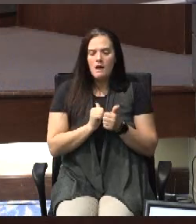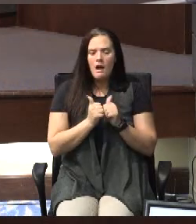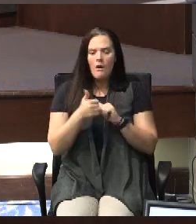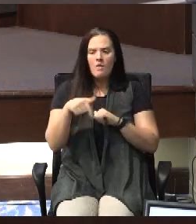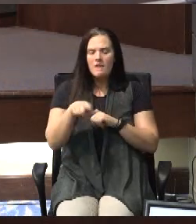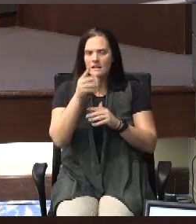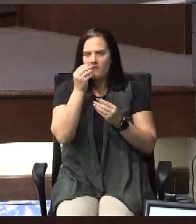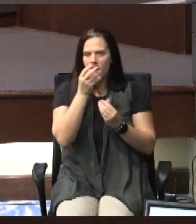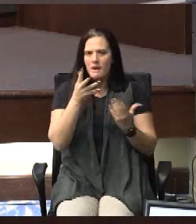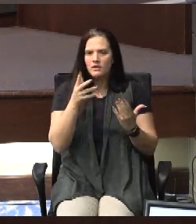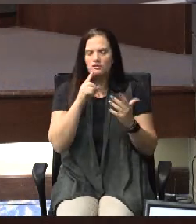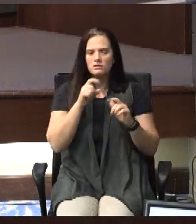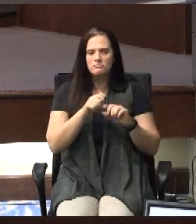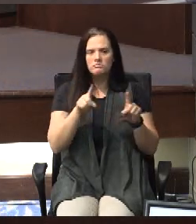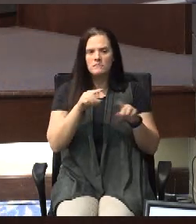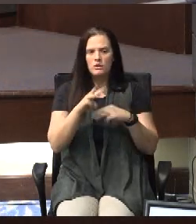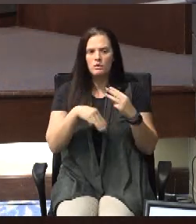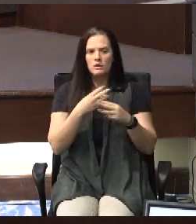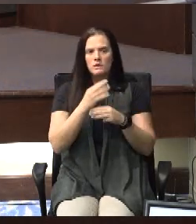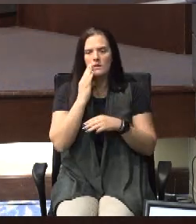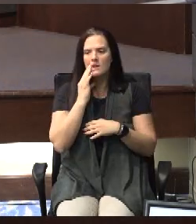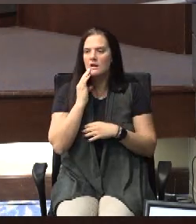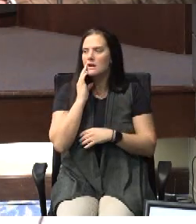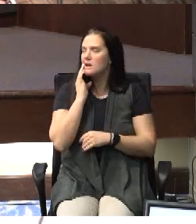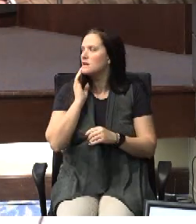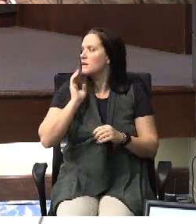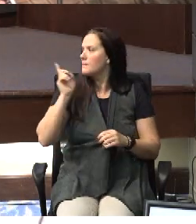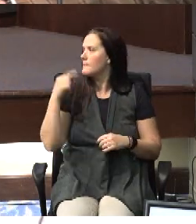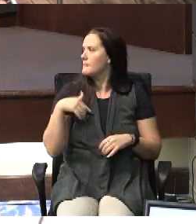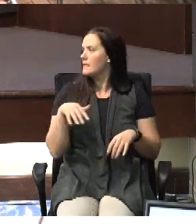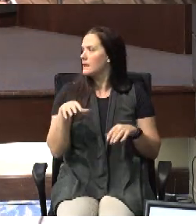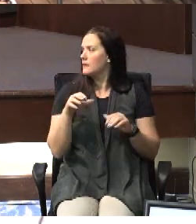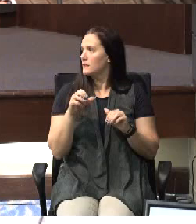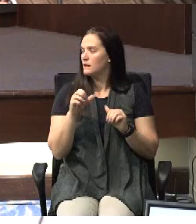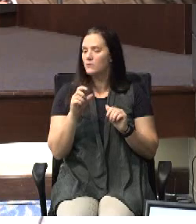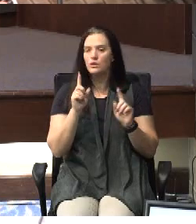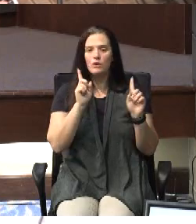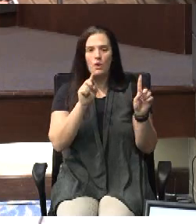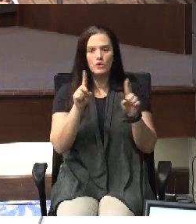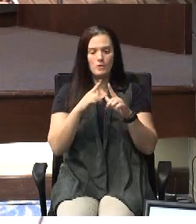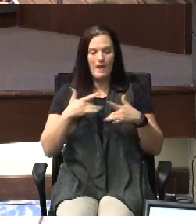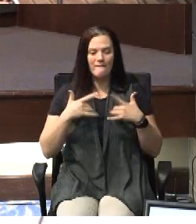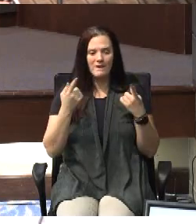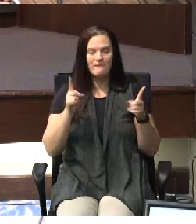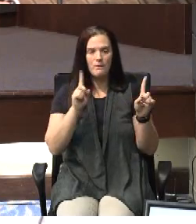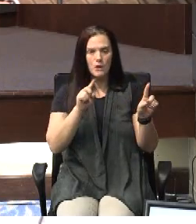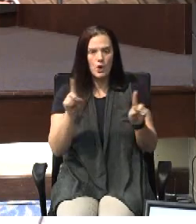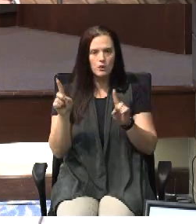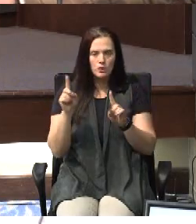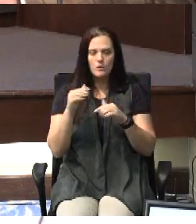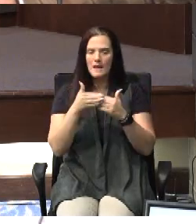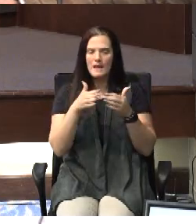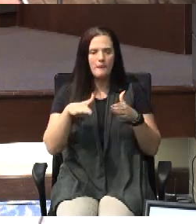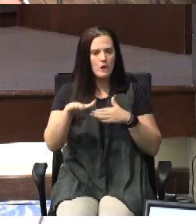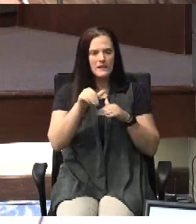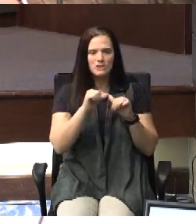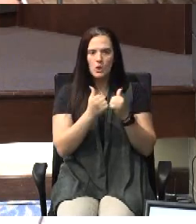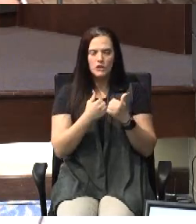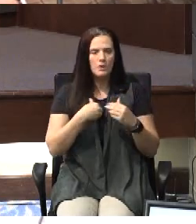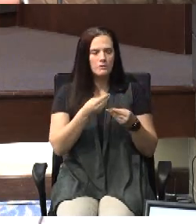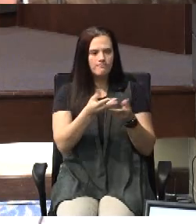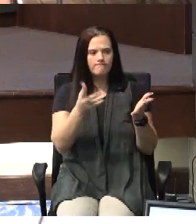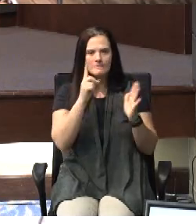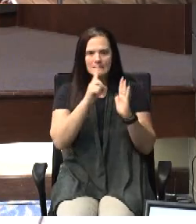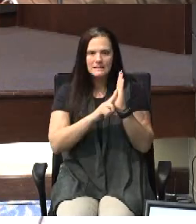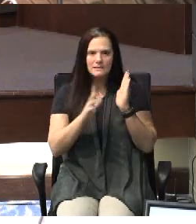this information is getting out into the world. We were taking them to every event we go to, neighborhood associations. We're handing to the